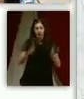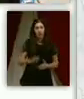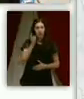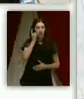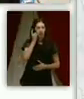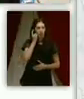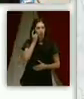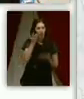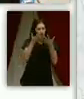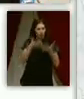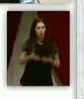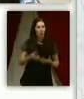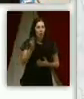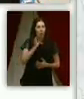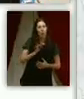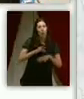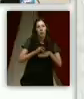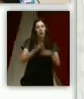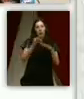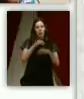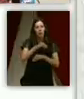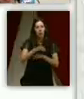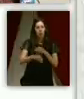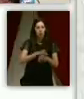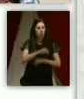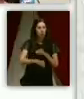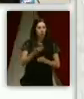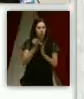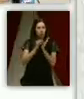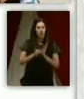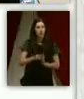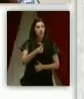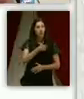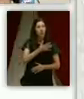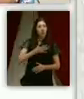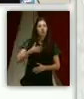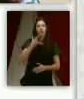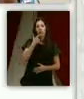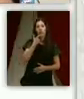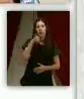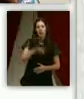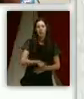This should be specified on the mobile phone box or the user's manual.